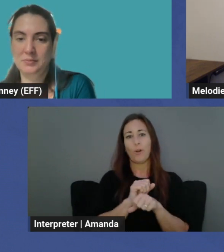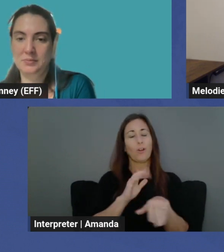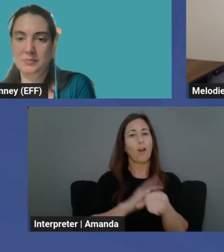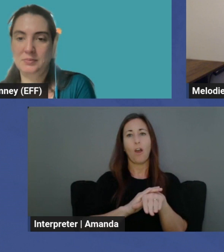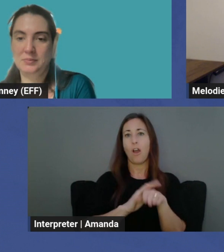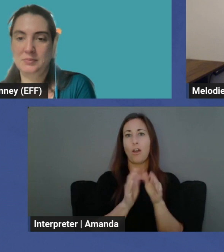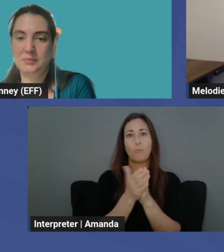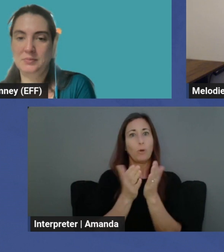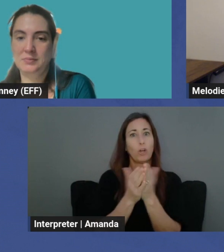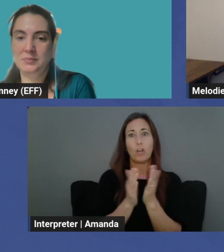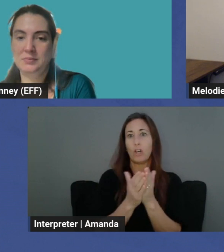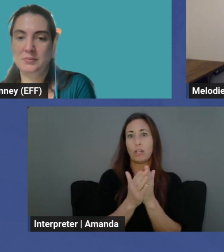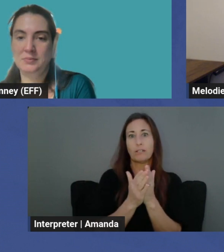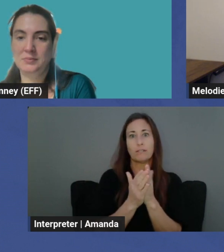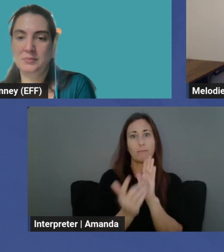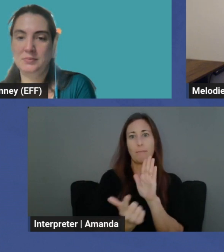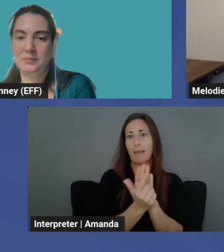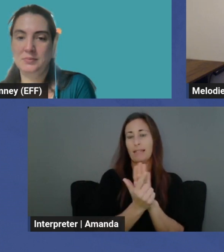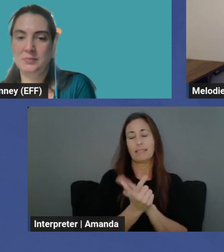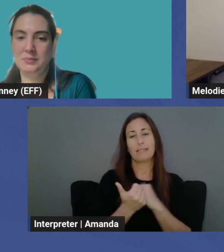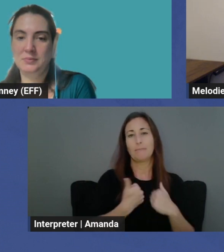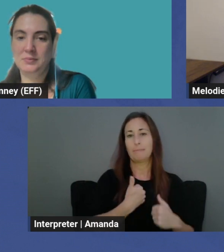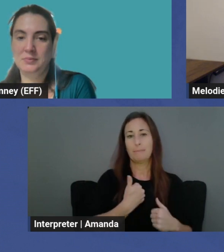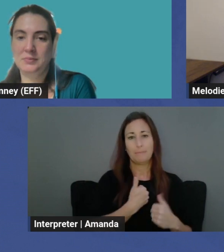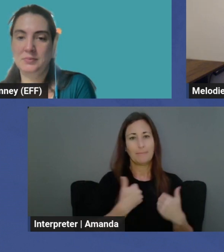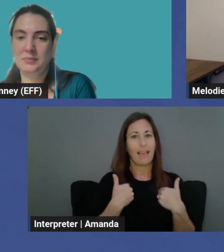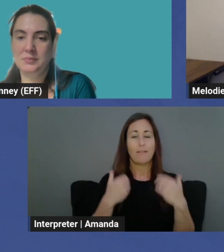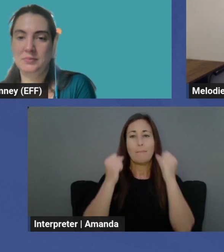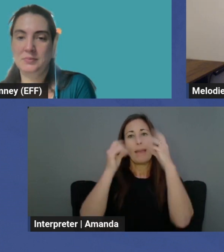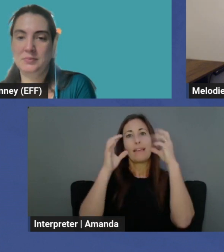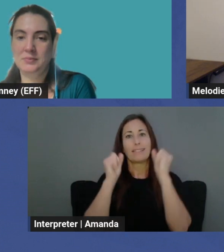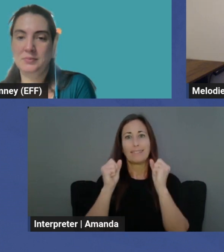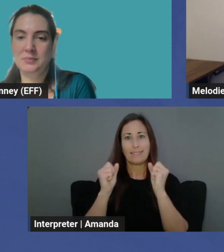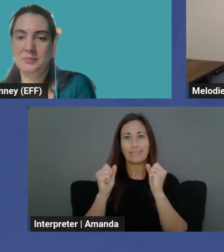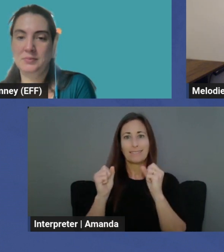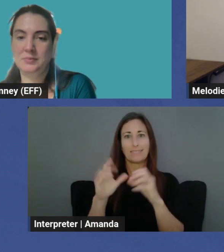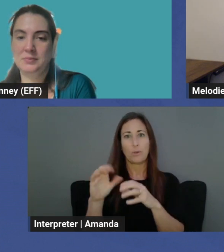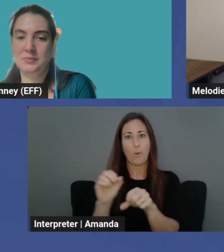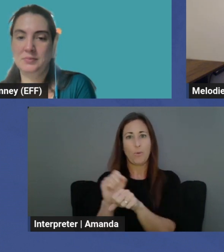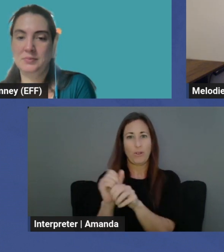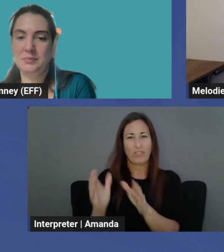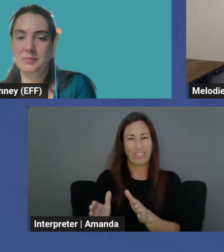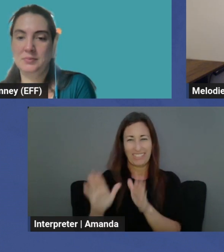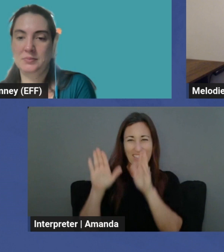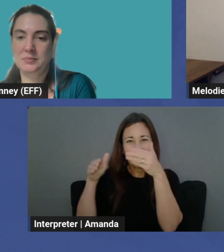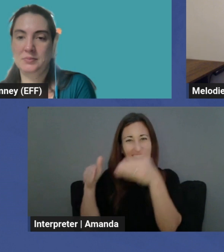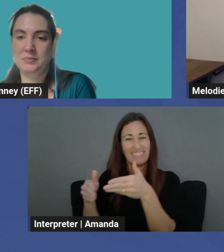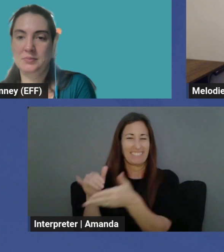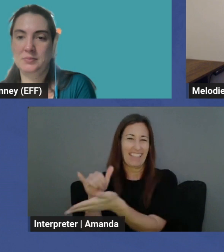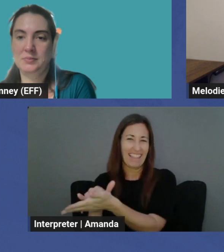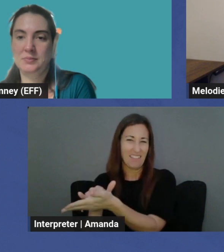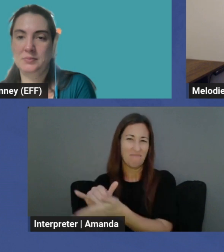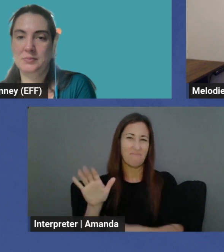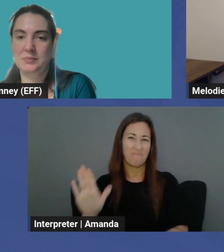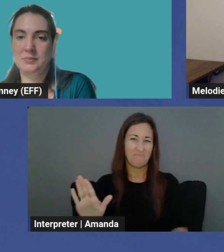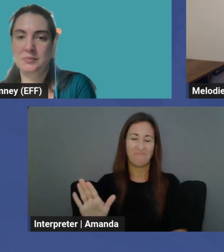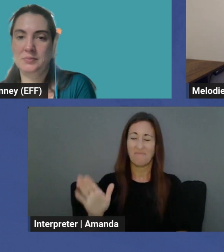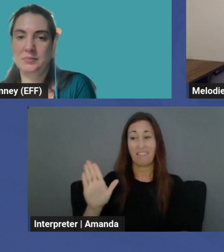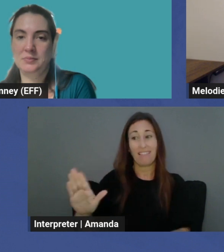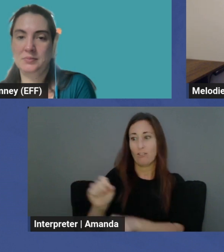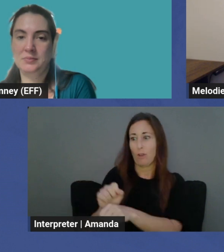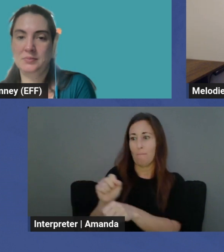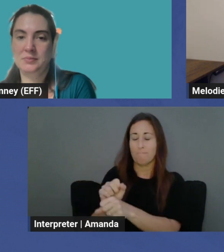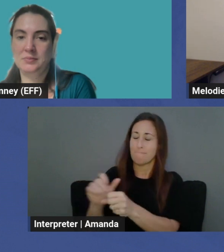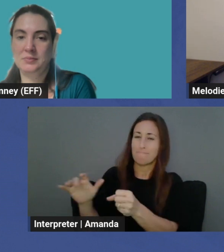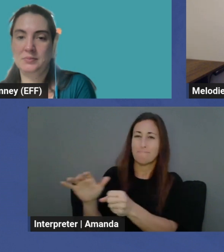myself. I have amazing colleagues at PEN America who do work on book bans. That's their whole job, is